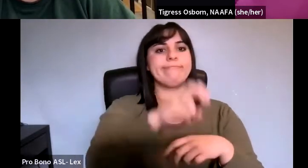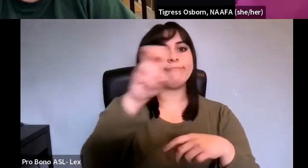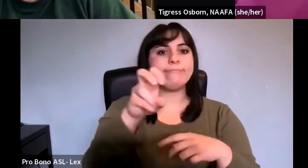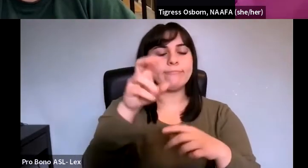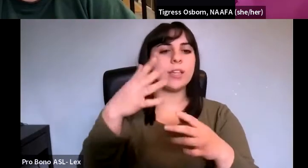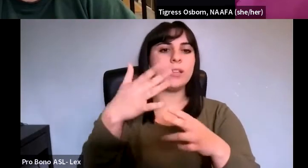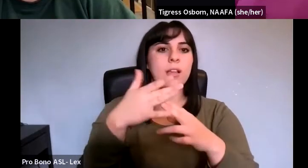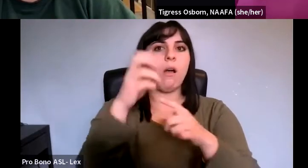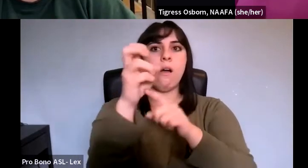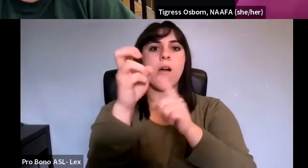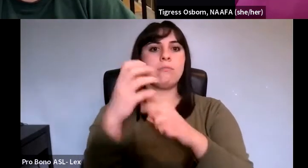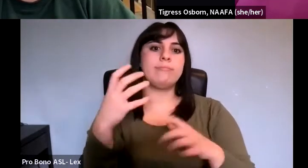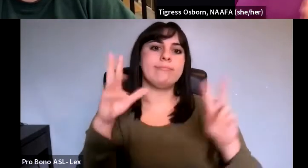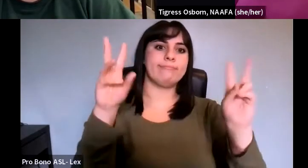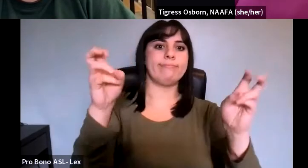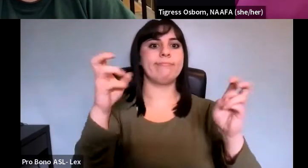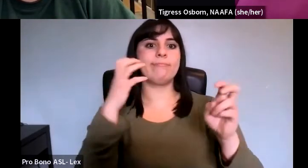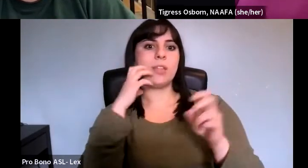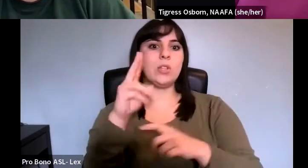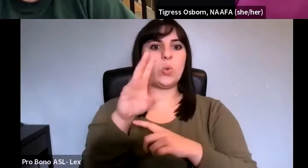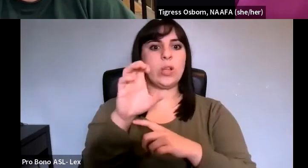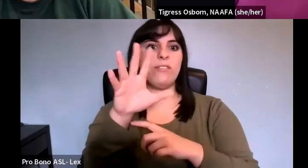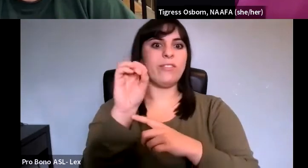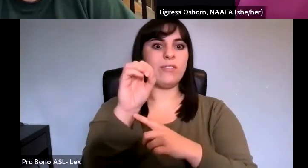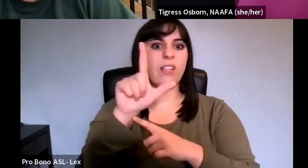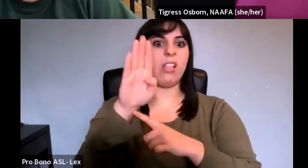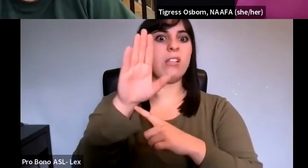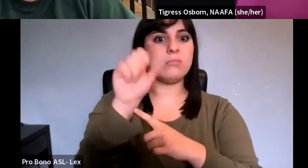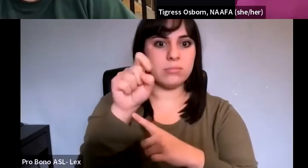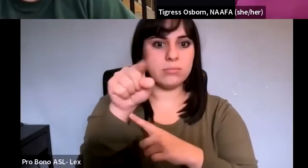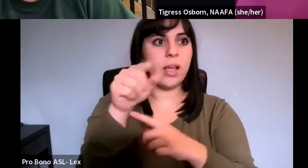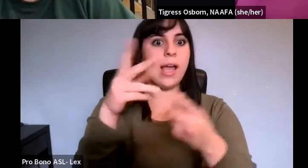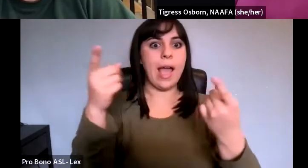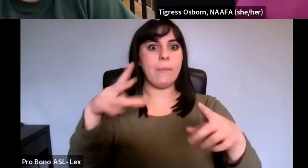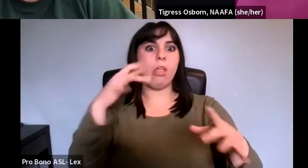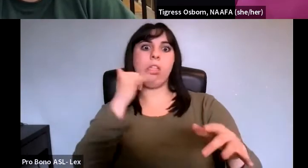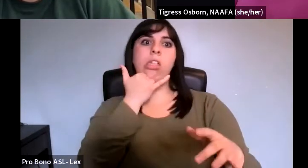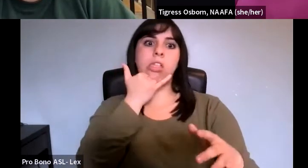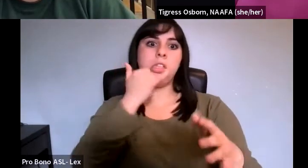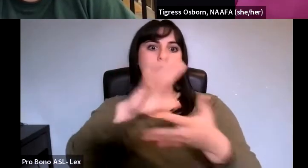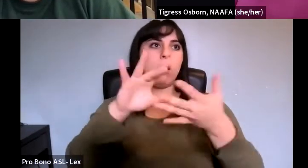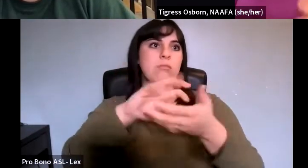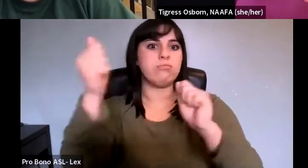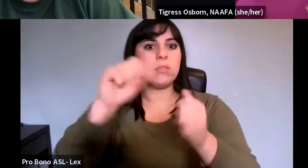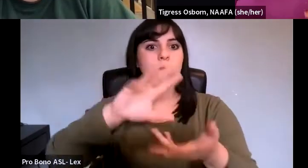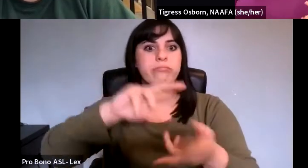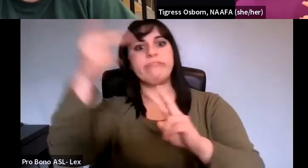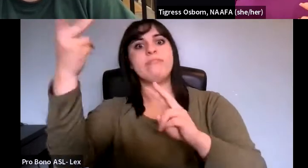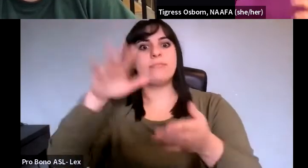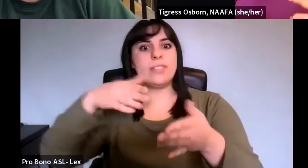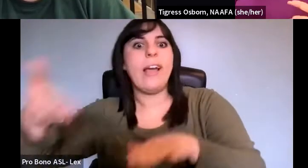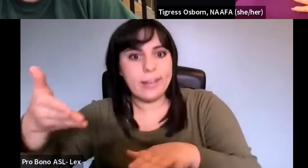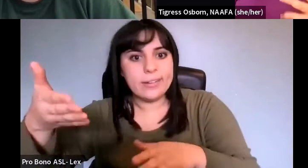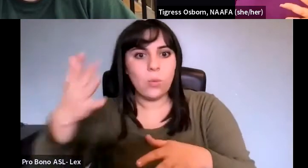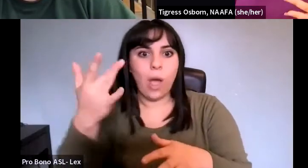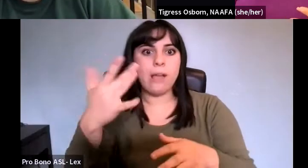ride at 250 pounds. And my friends laughed. And I went, do y'all know that I weigh 320 pounds? Like, do you know? Like,